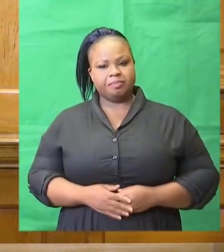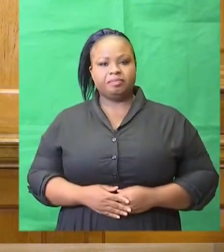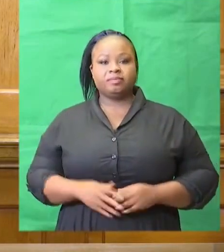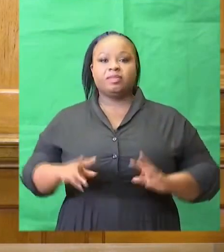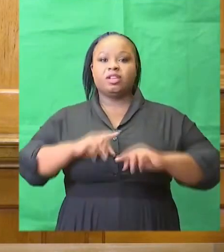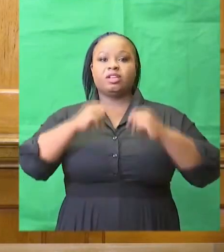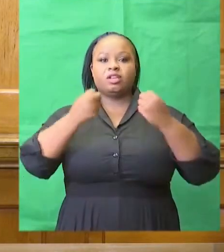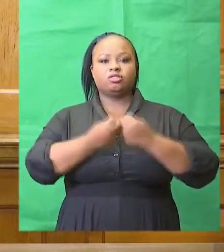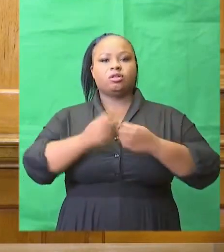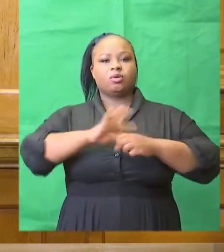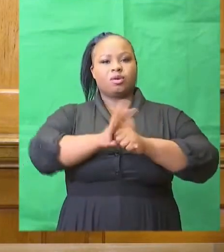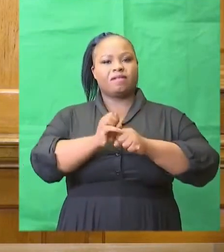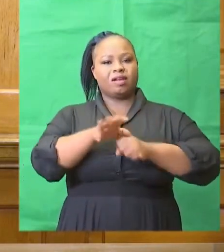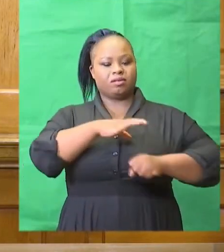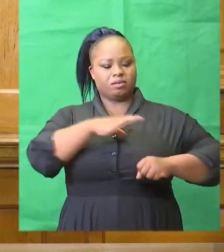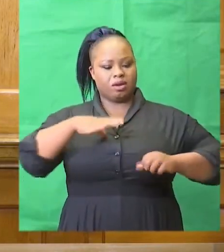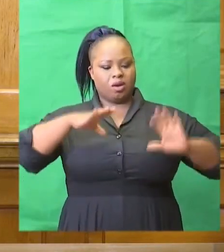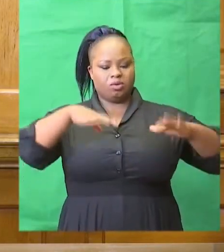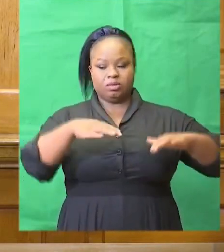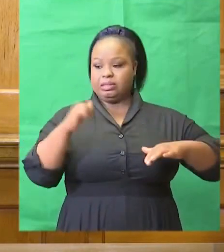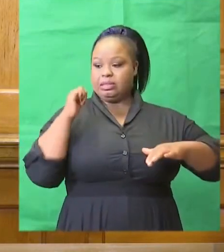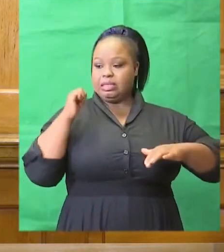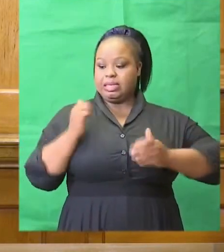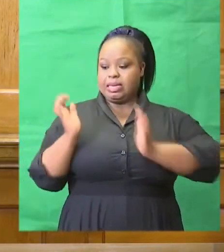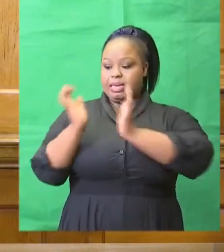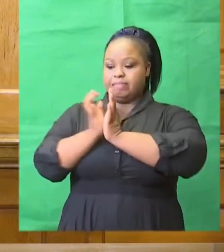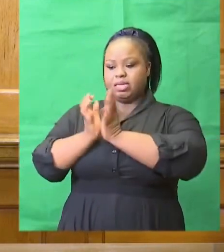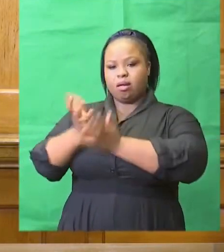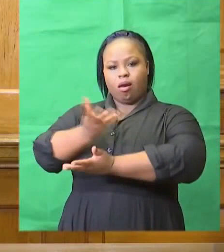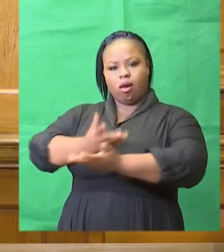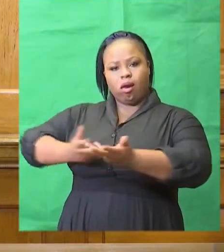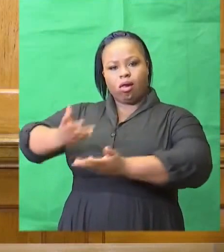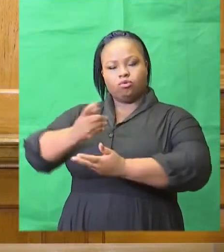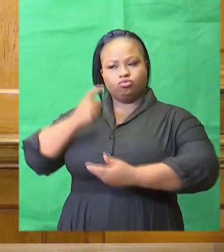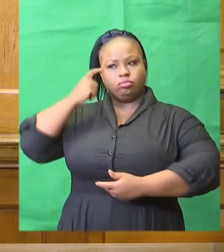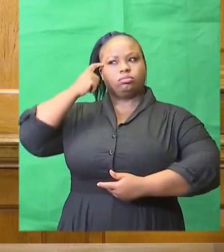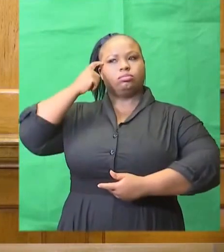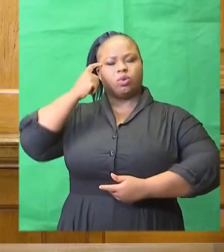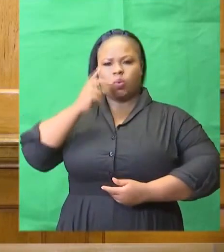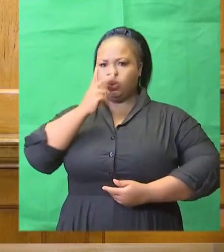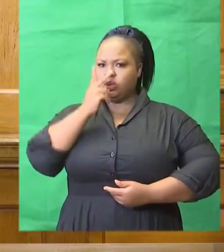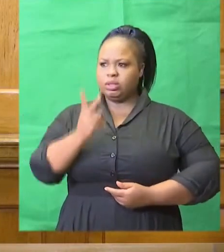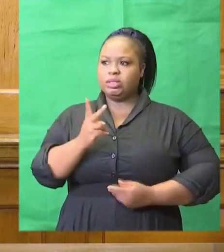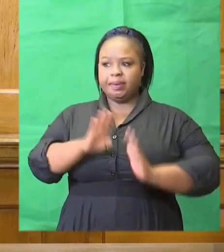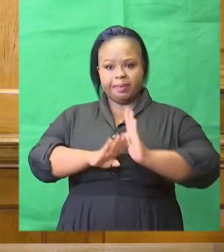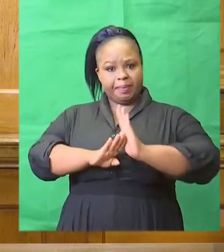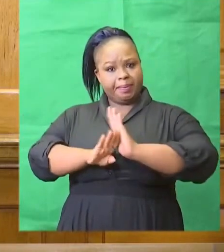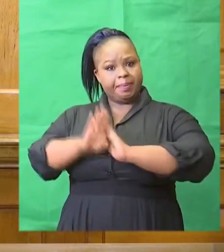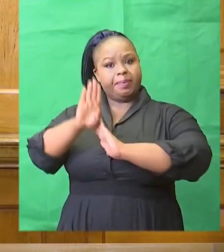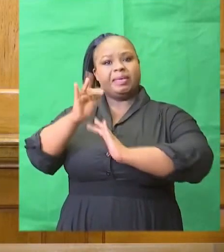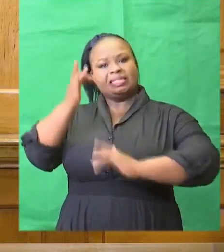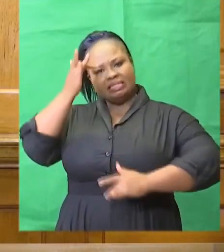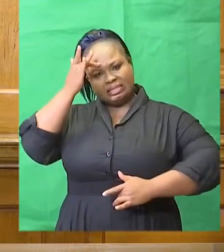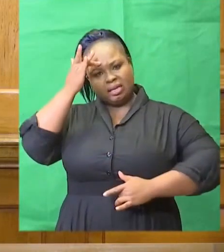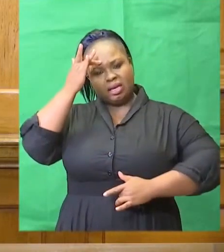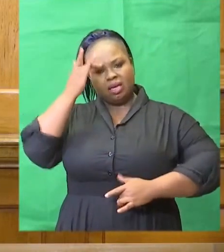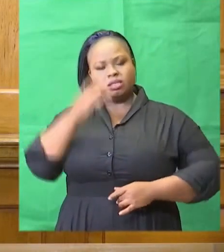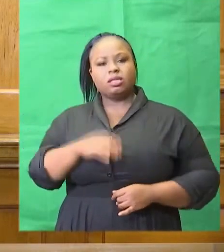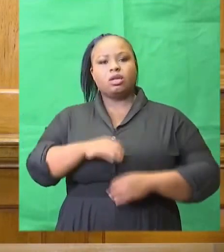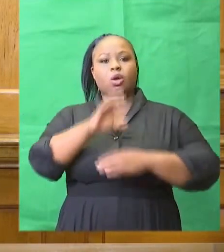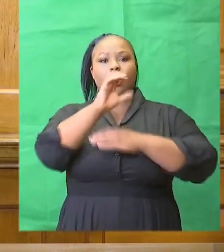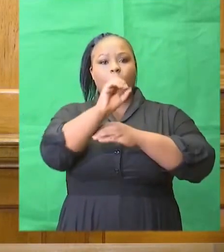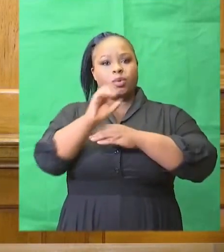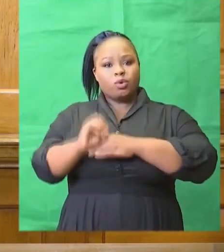met yesterday to consider the recent rise in infections and the possible impact of